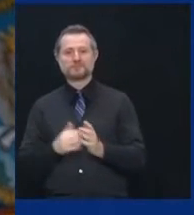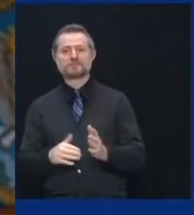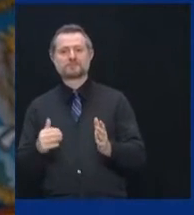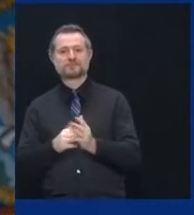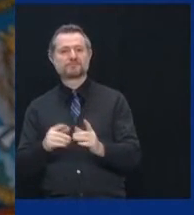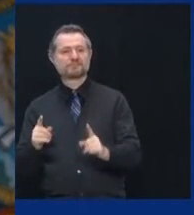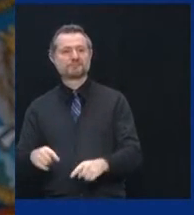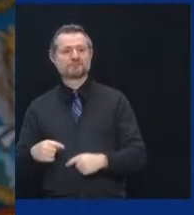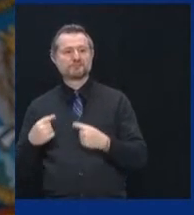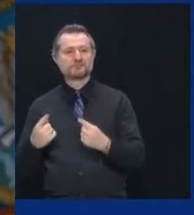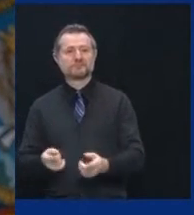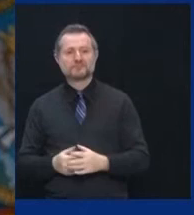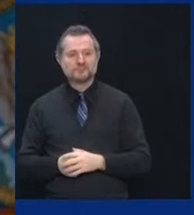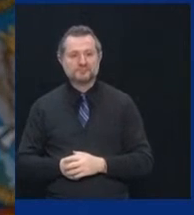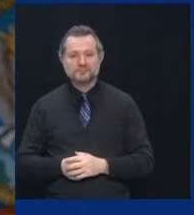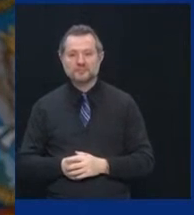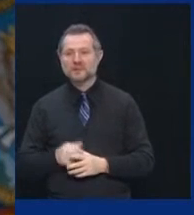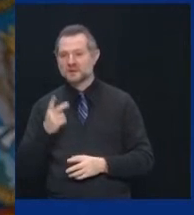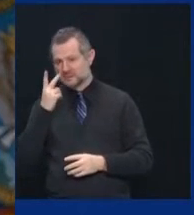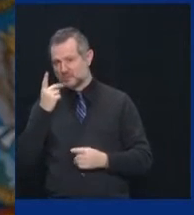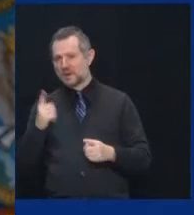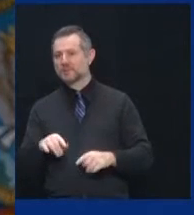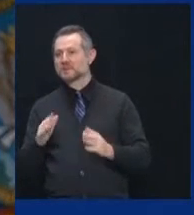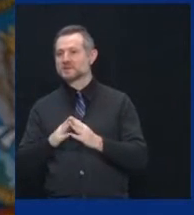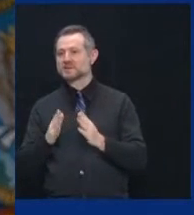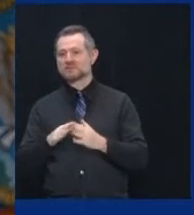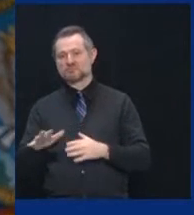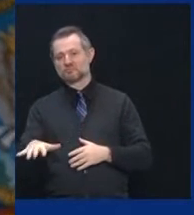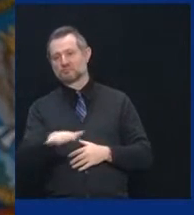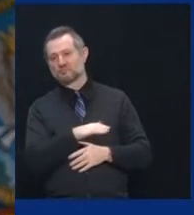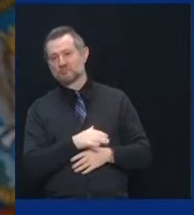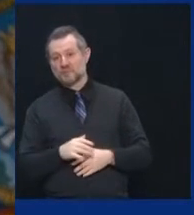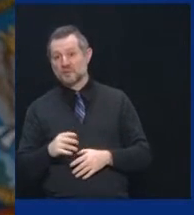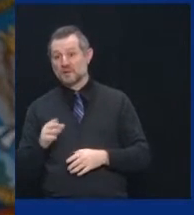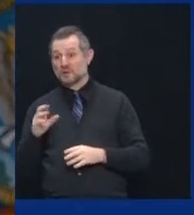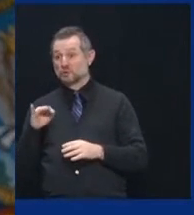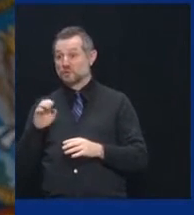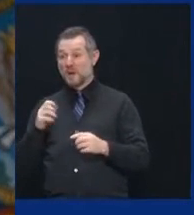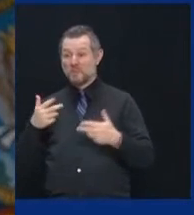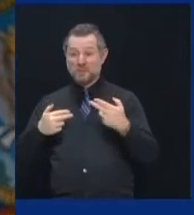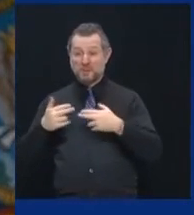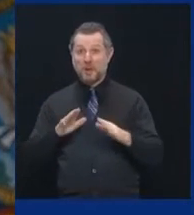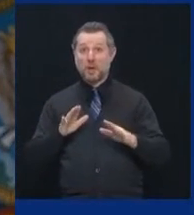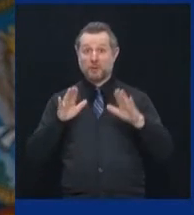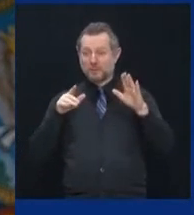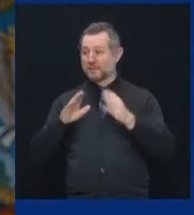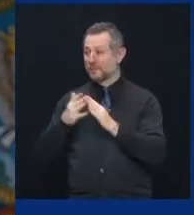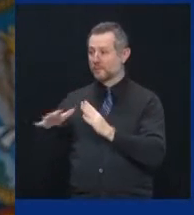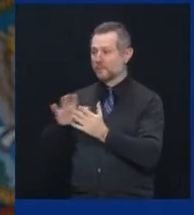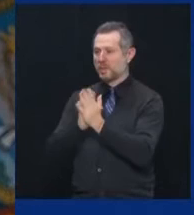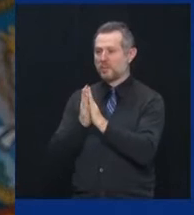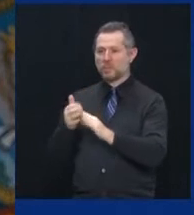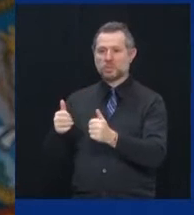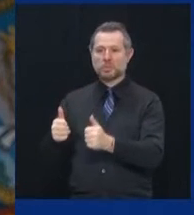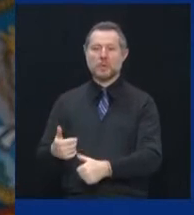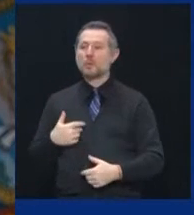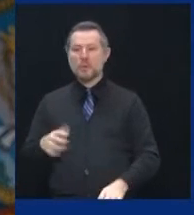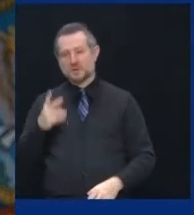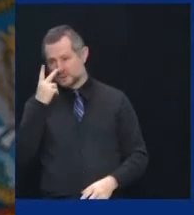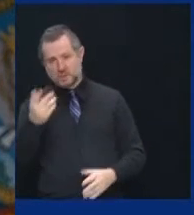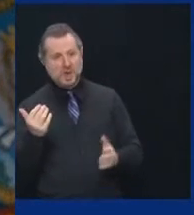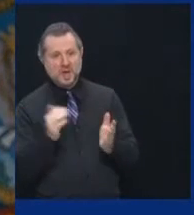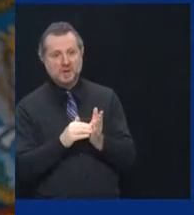economic cycles in our cities, and we will not allow it to happen again. Public safety, like so many